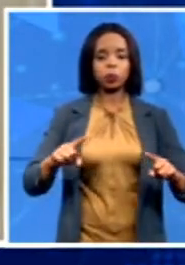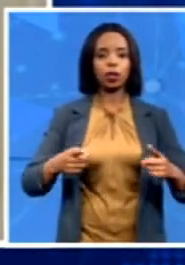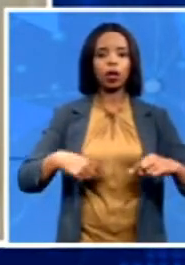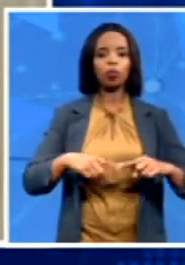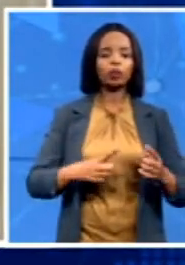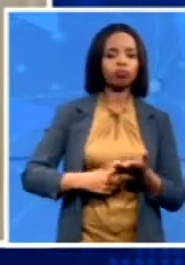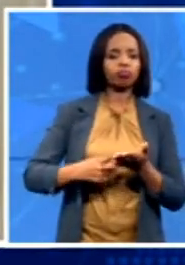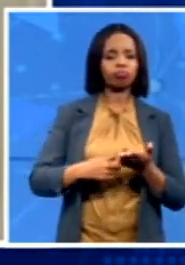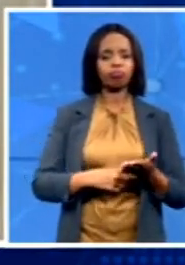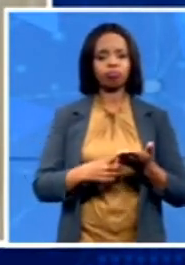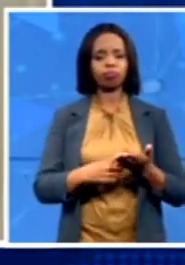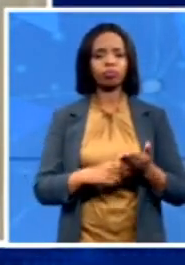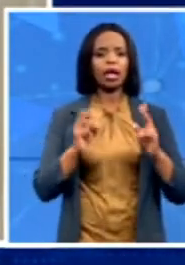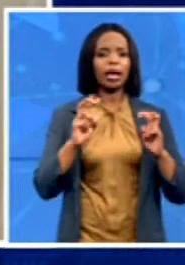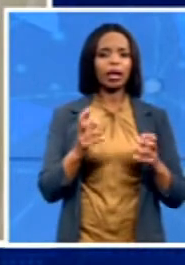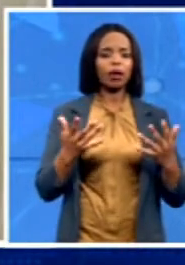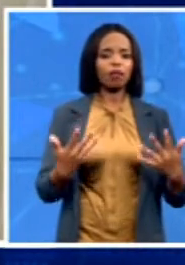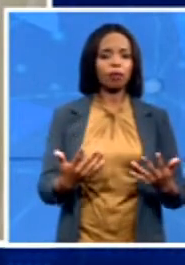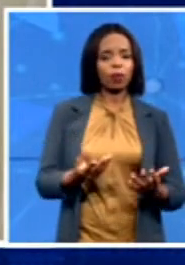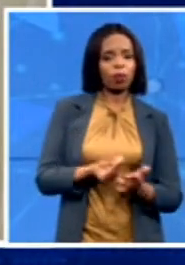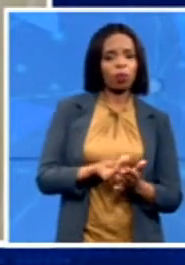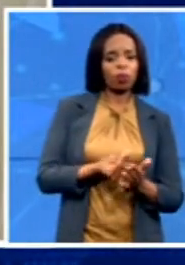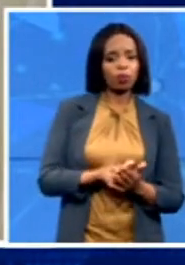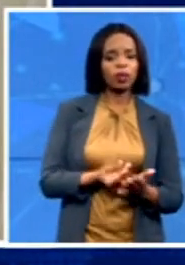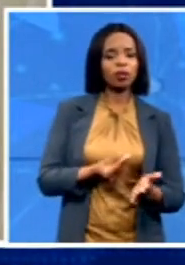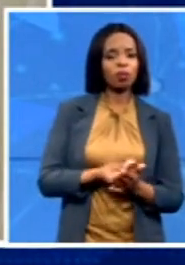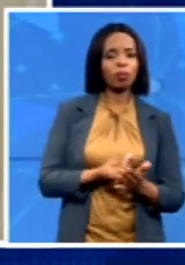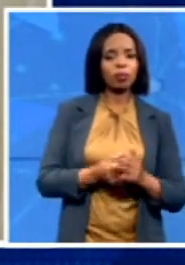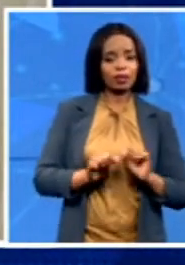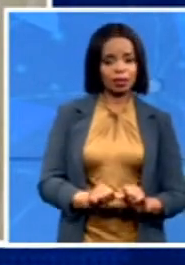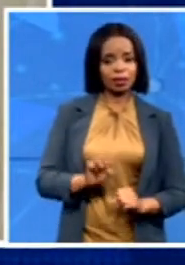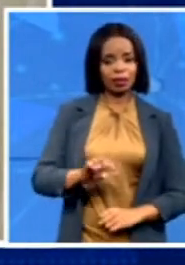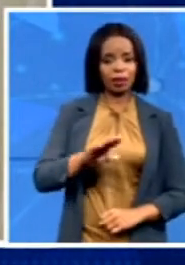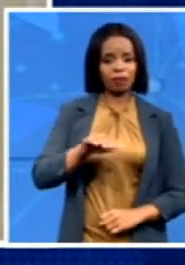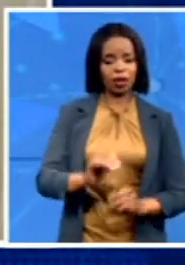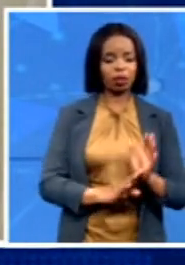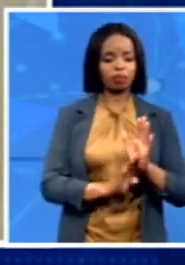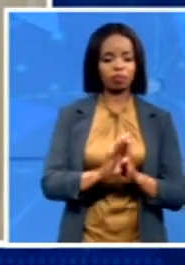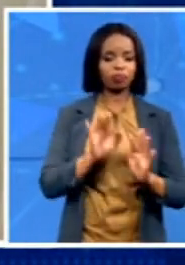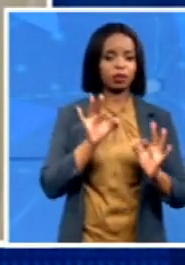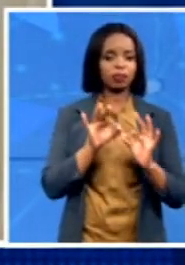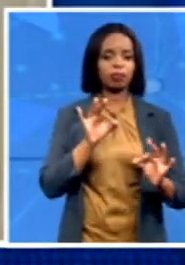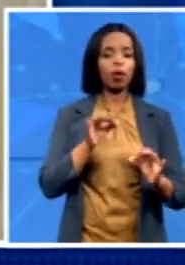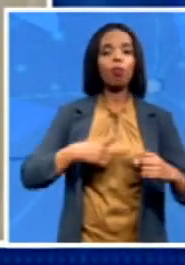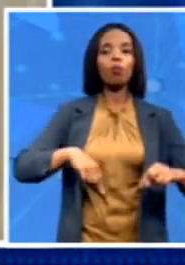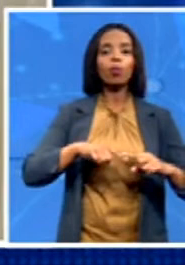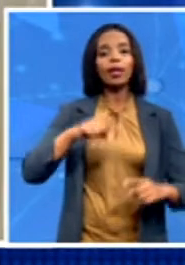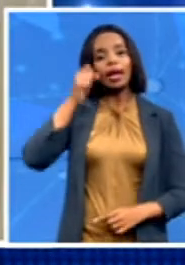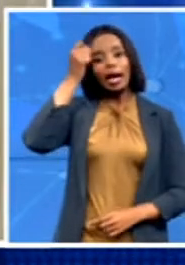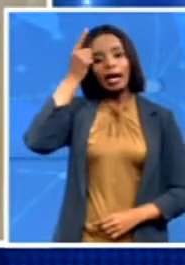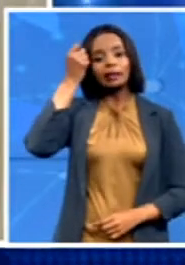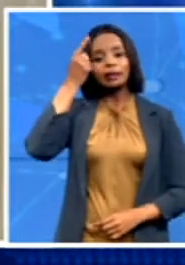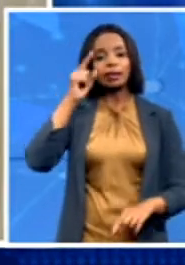economic development more specifically, the understanding of the population that resides within a